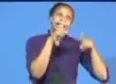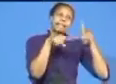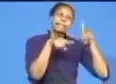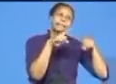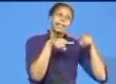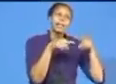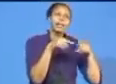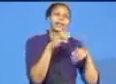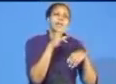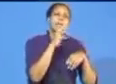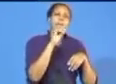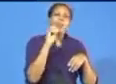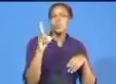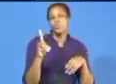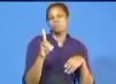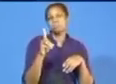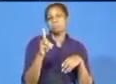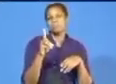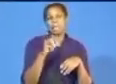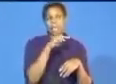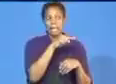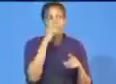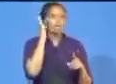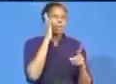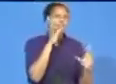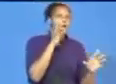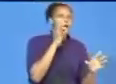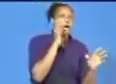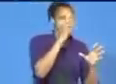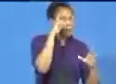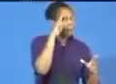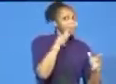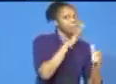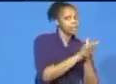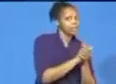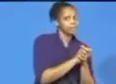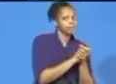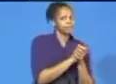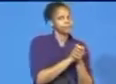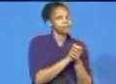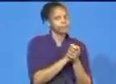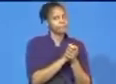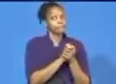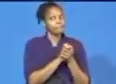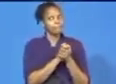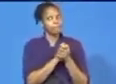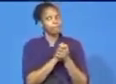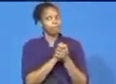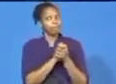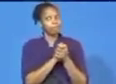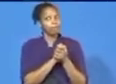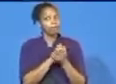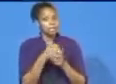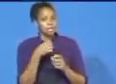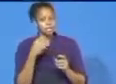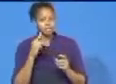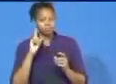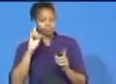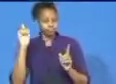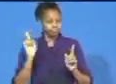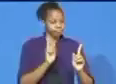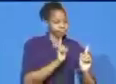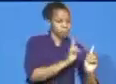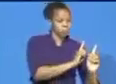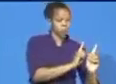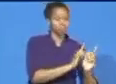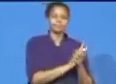it with such conviction, because Naaman himself was convinced. Now go